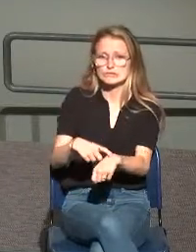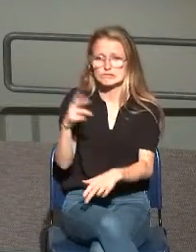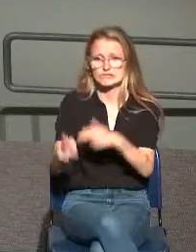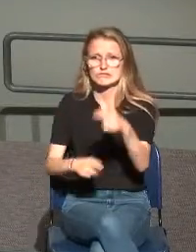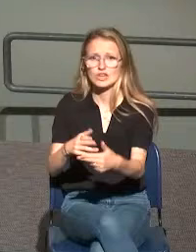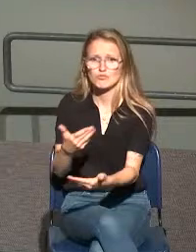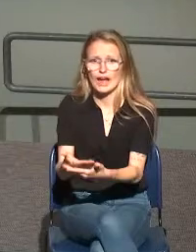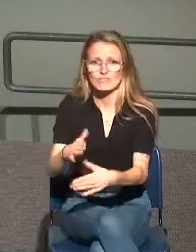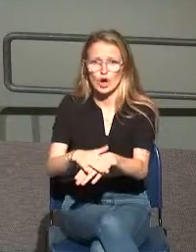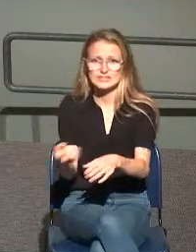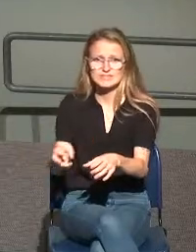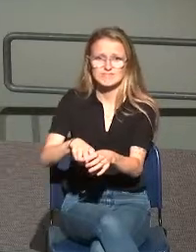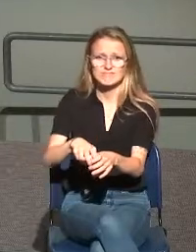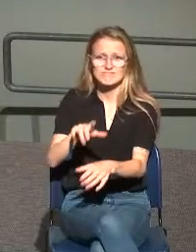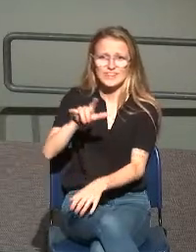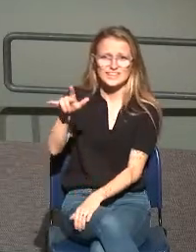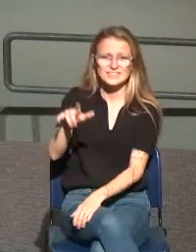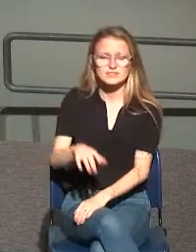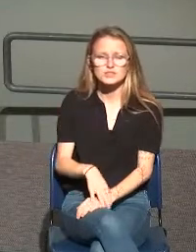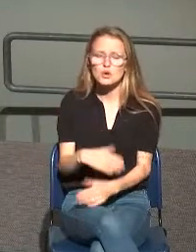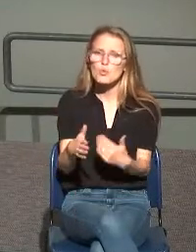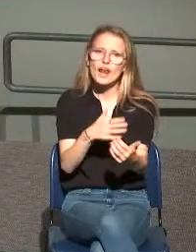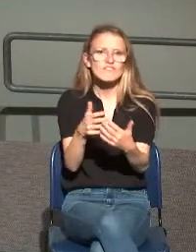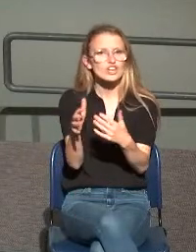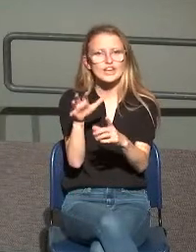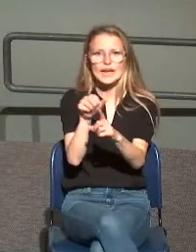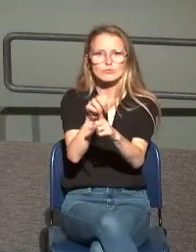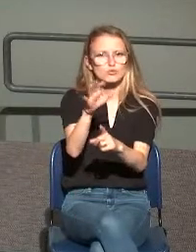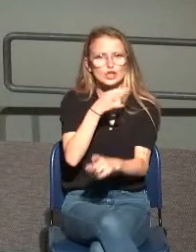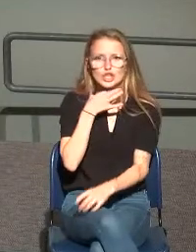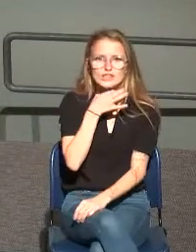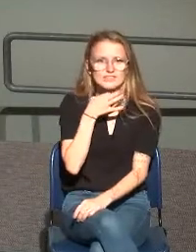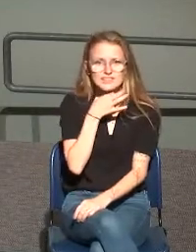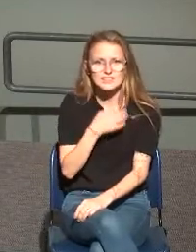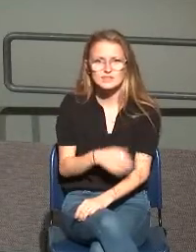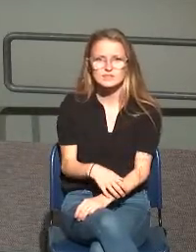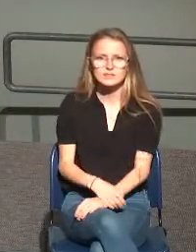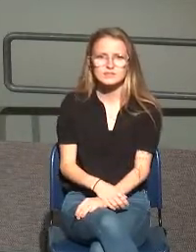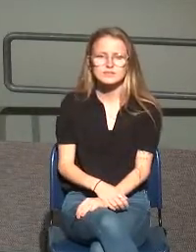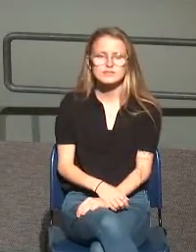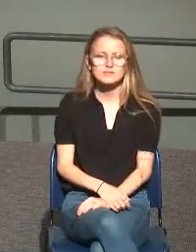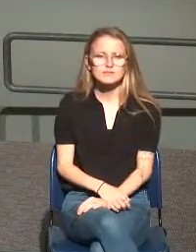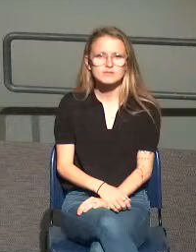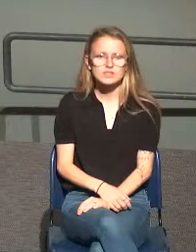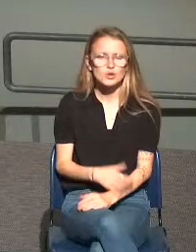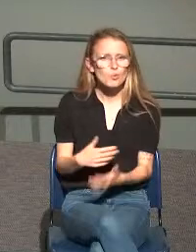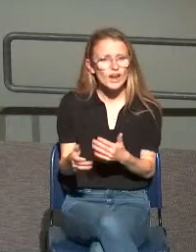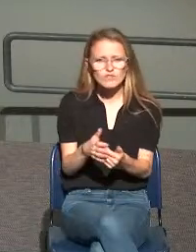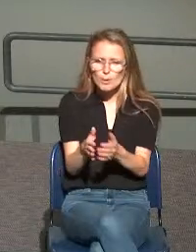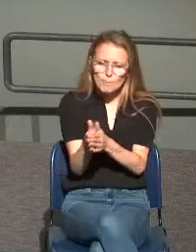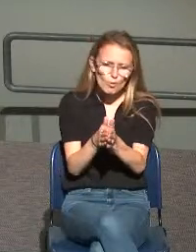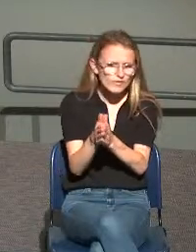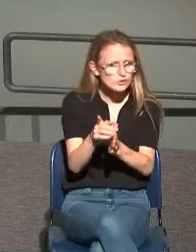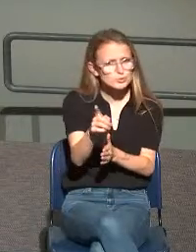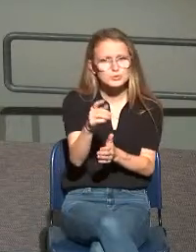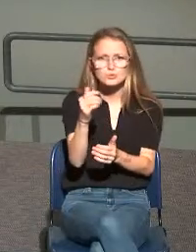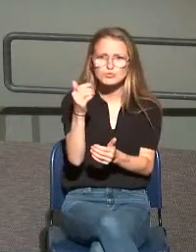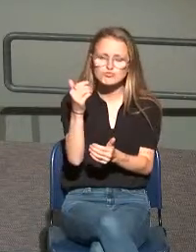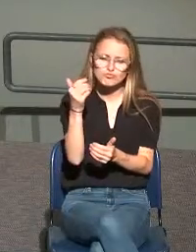So whatever captures your curiosity, we choose to go to the moon, or propels you to new heights.